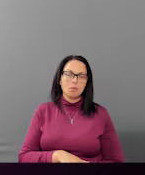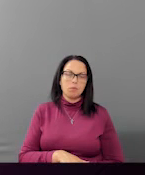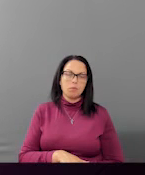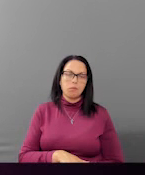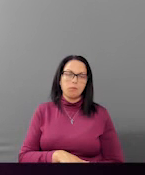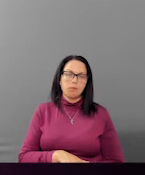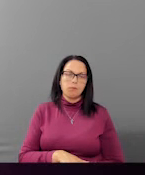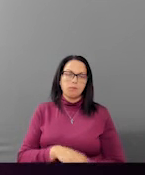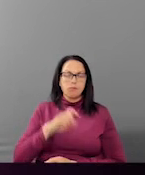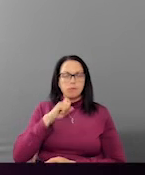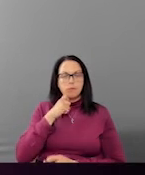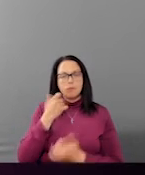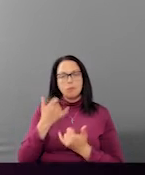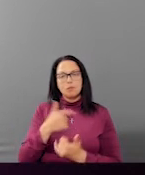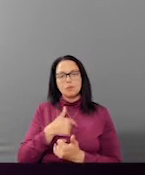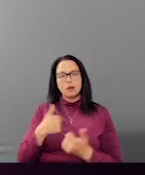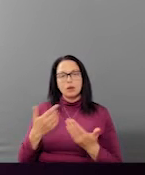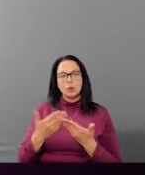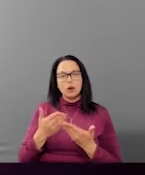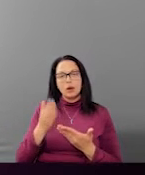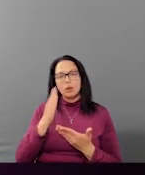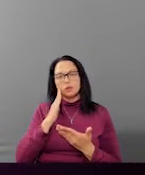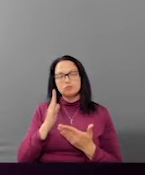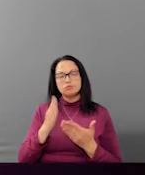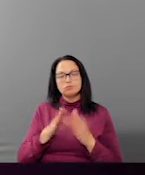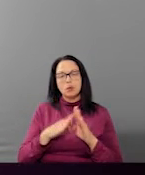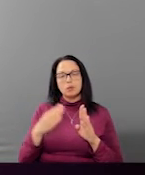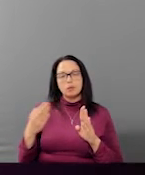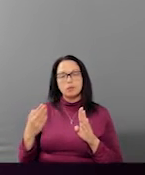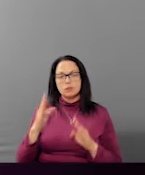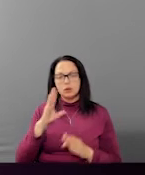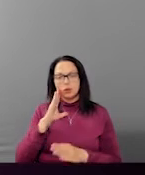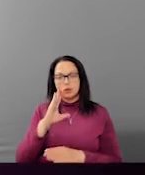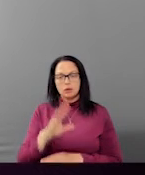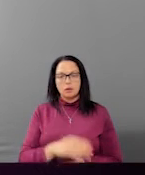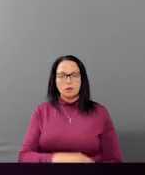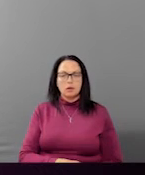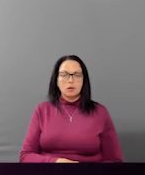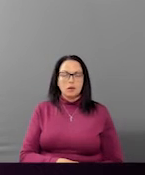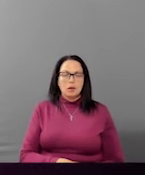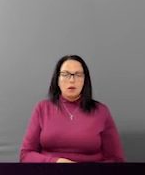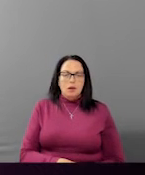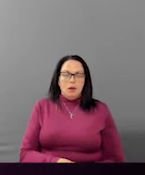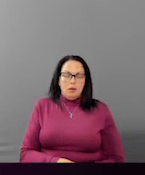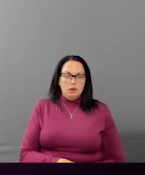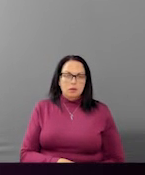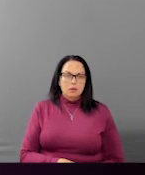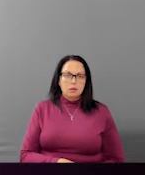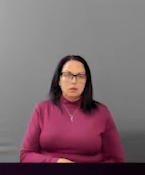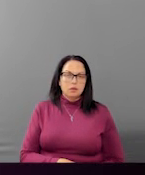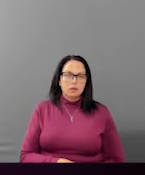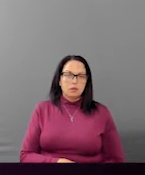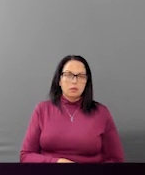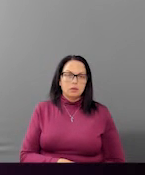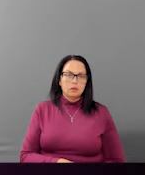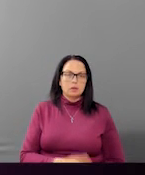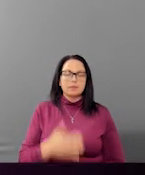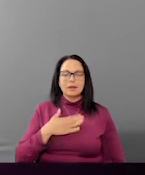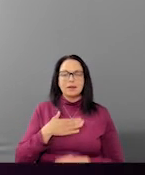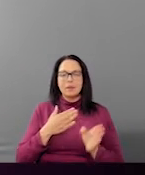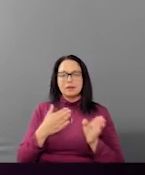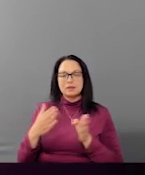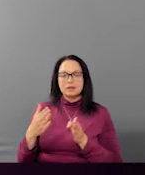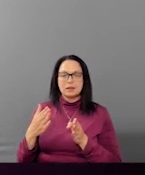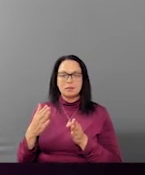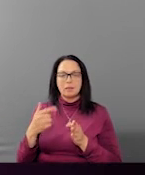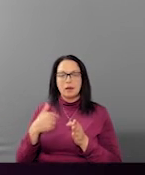Cool, so now that we're in here, I'm just gonna open this up. VS Code, I'll let this take over this space here. In my schema, I'm just